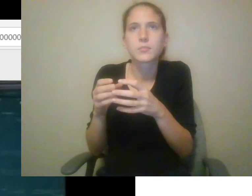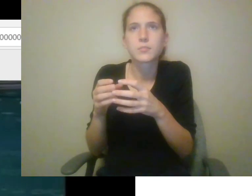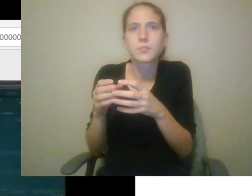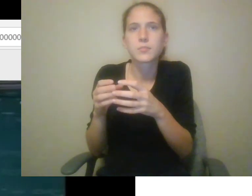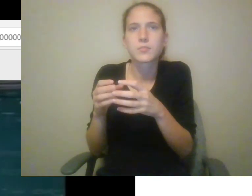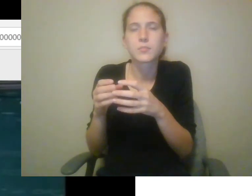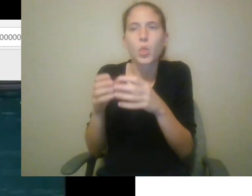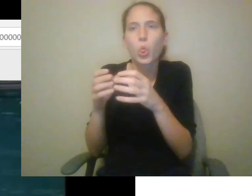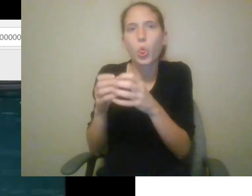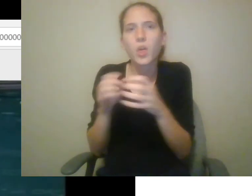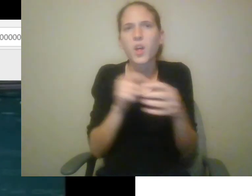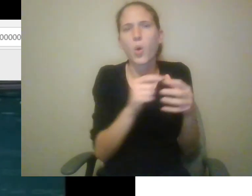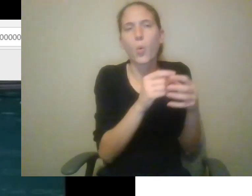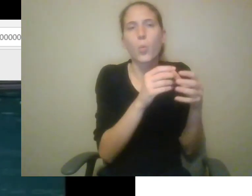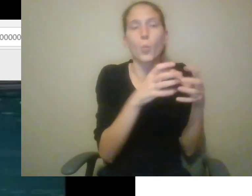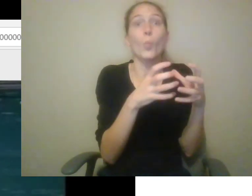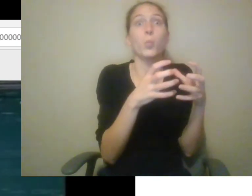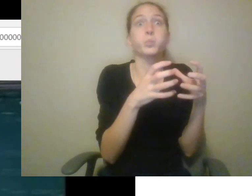concentration of water?